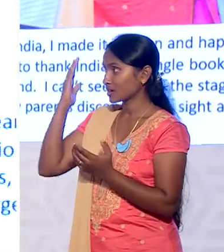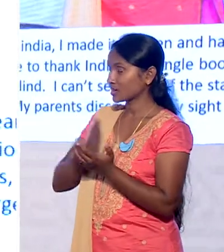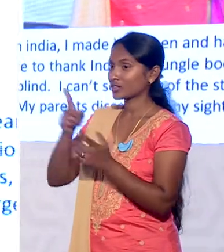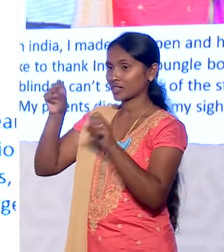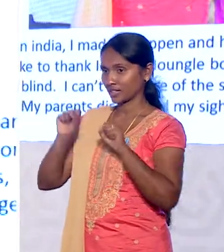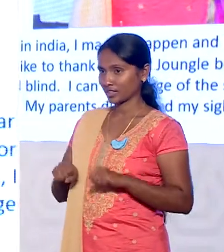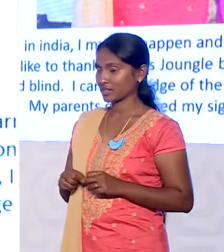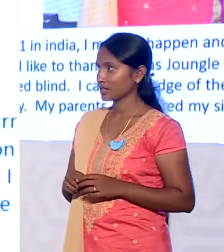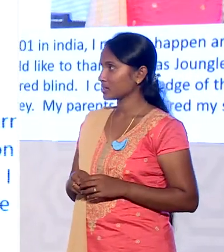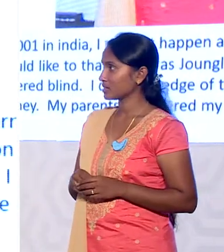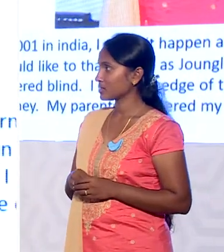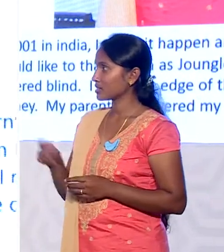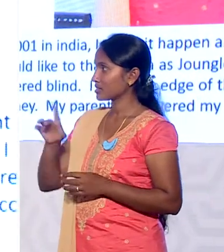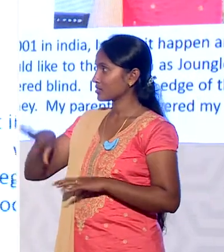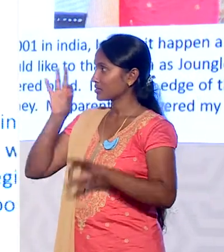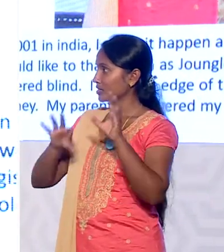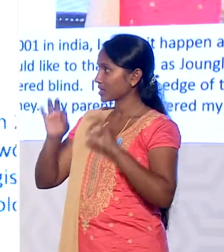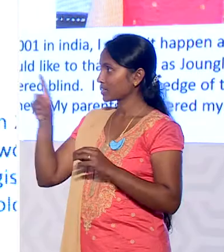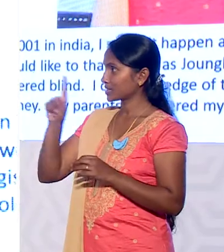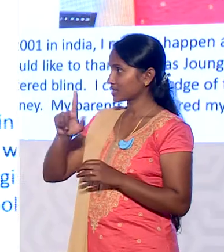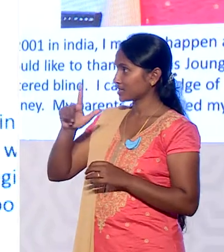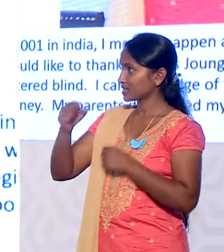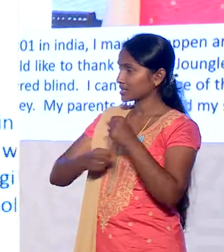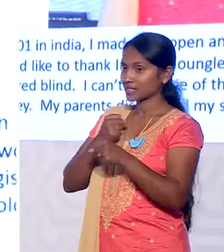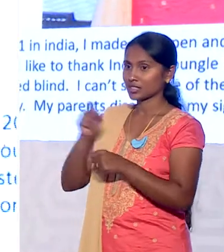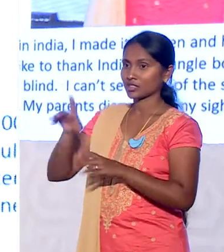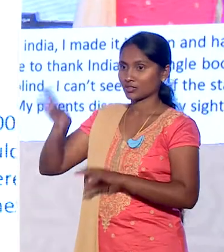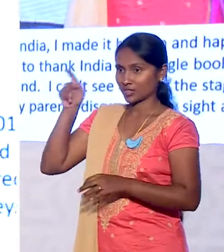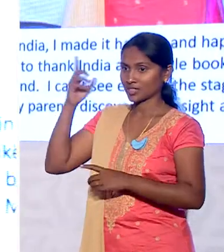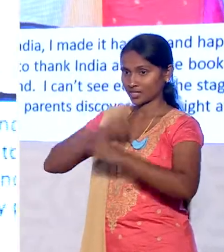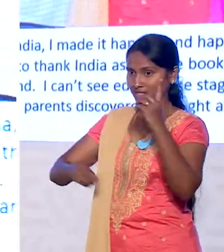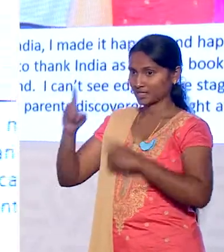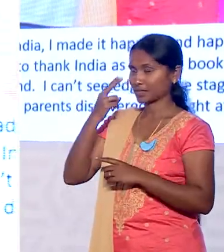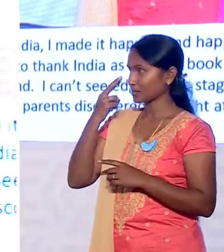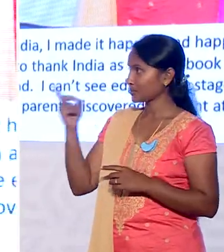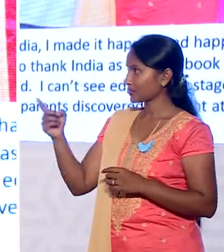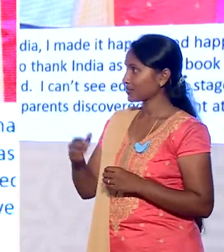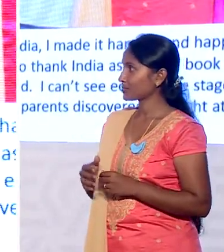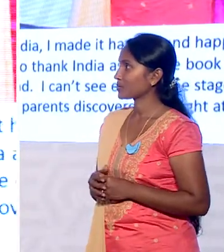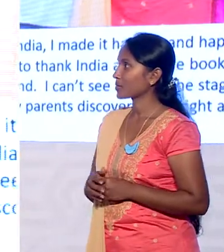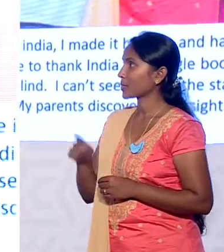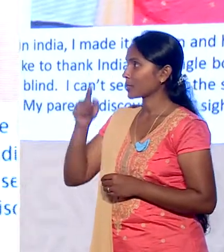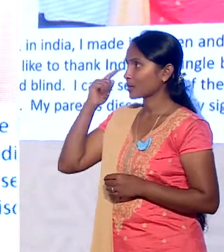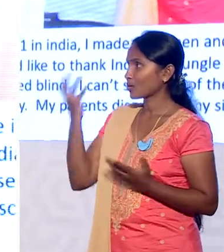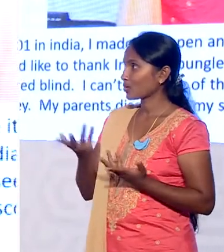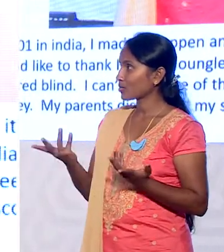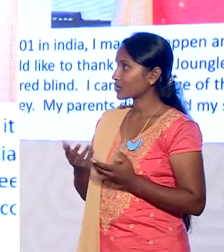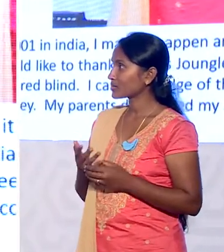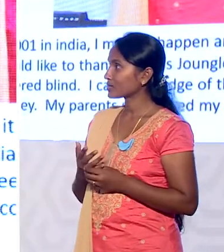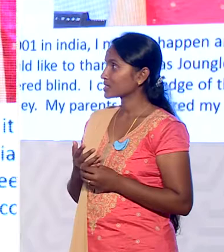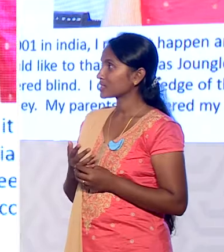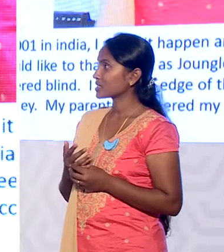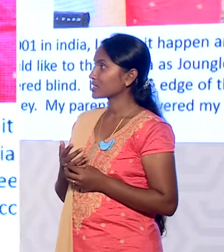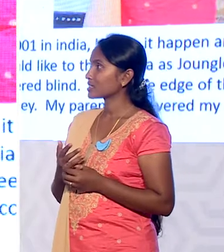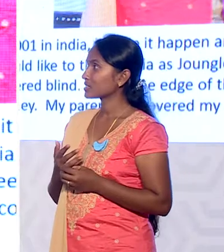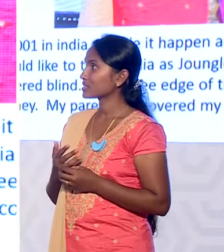can. And when I found out at 17 that I had this disability and this registered blind thing, you know what? I committed the